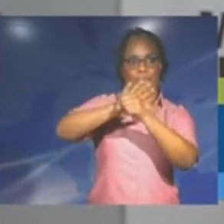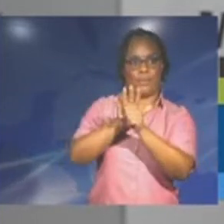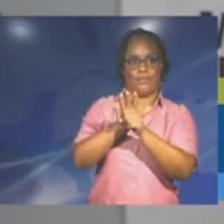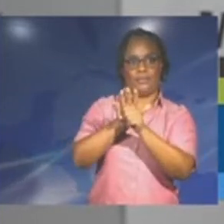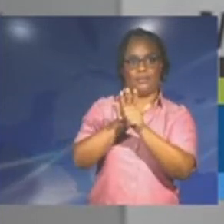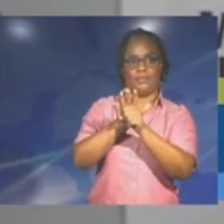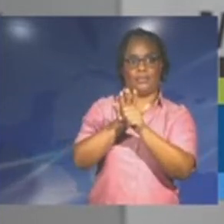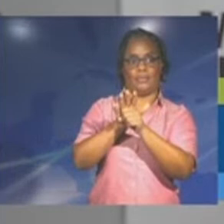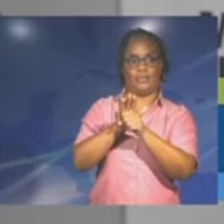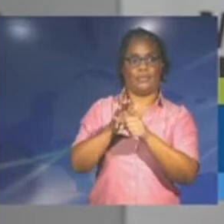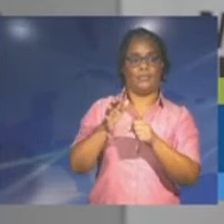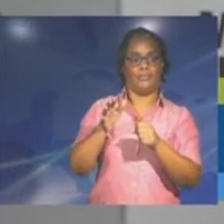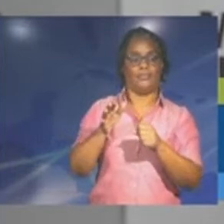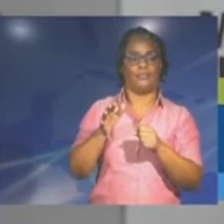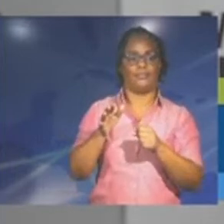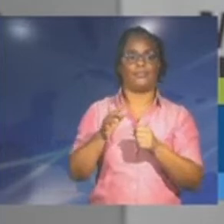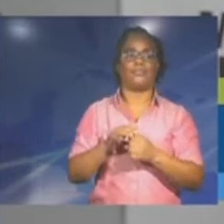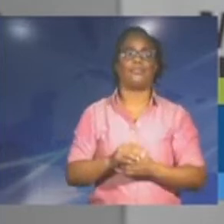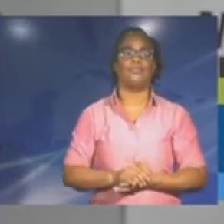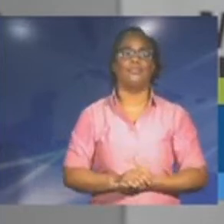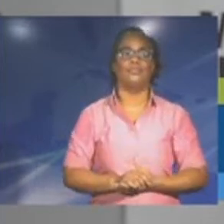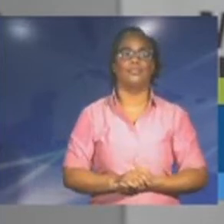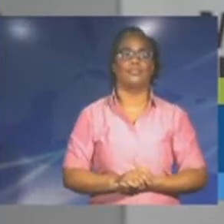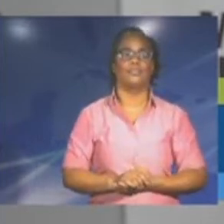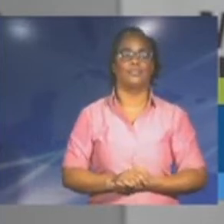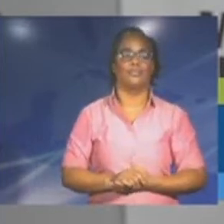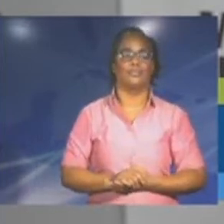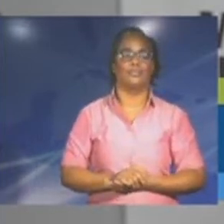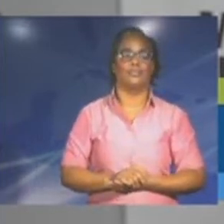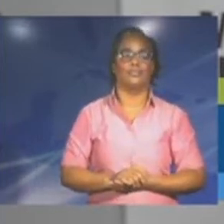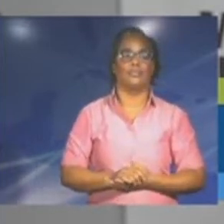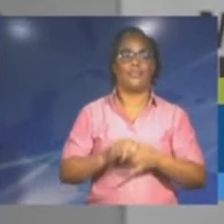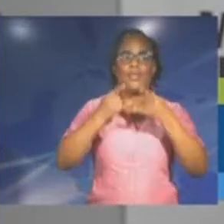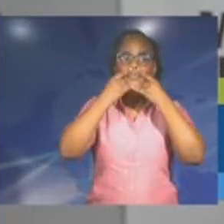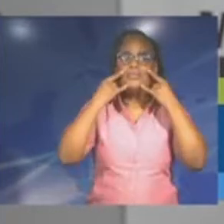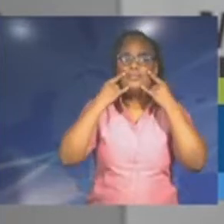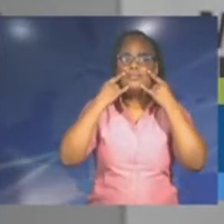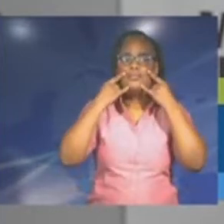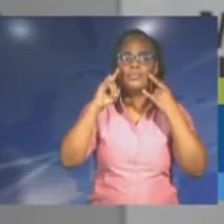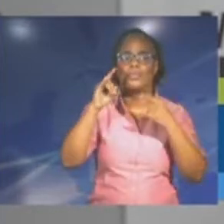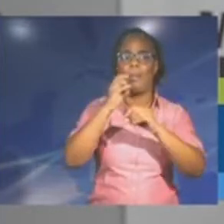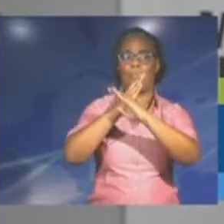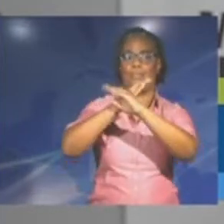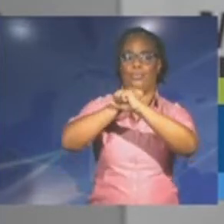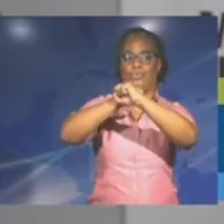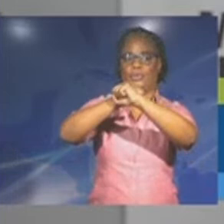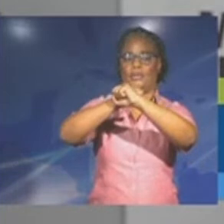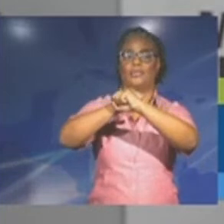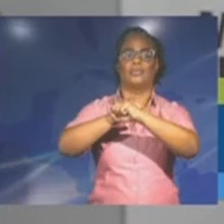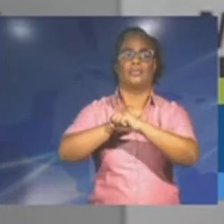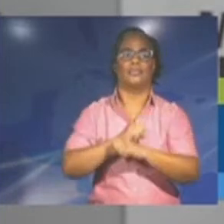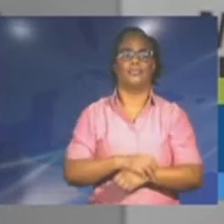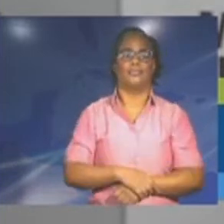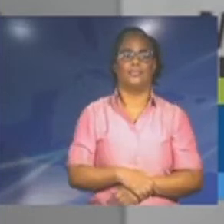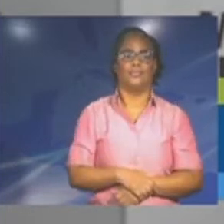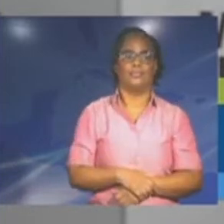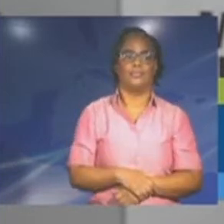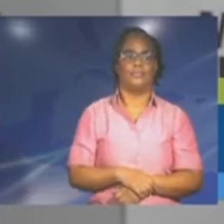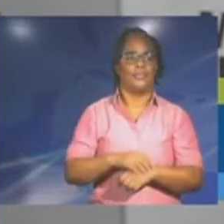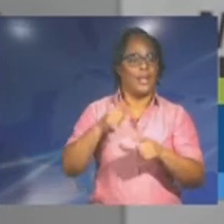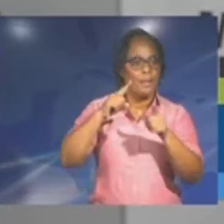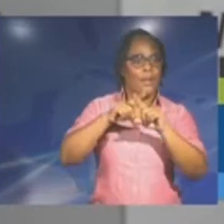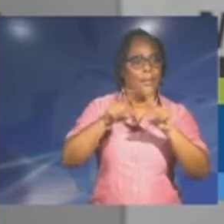into your system, and of course ultimately infecting you. Generally speaking, the provision as it relates to the public health